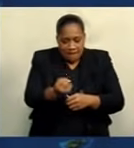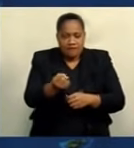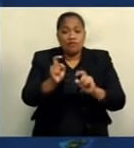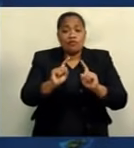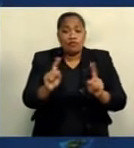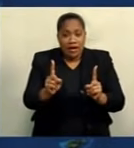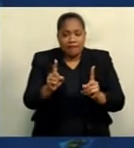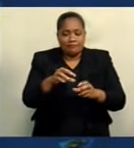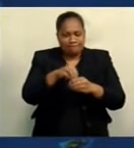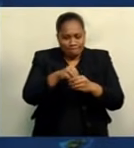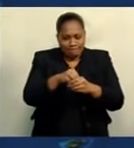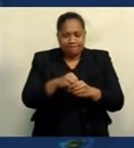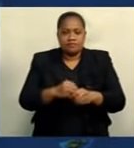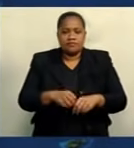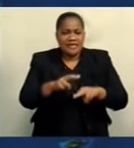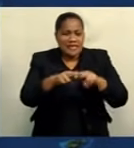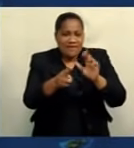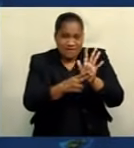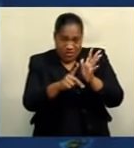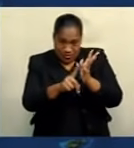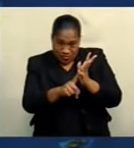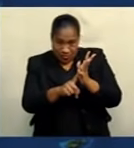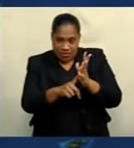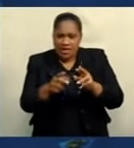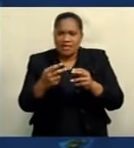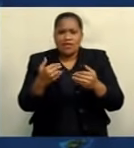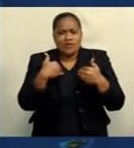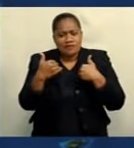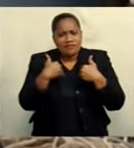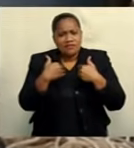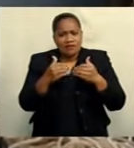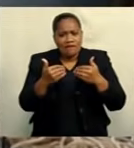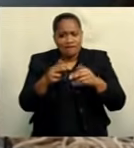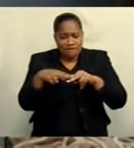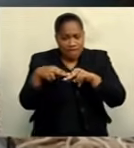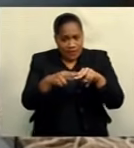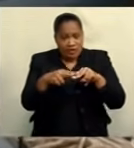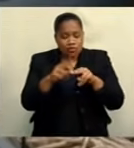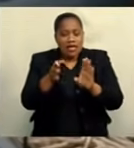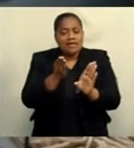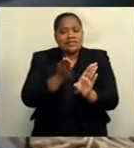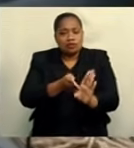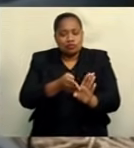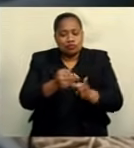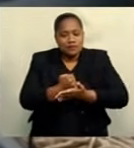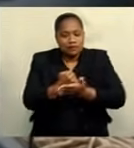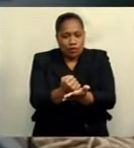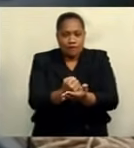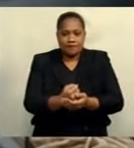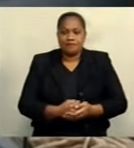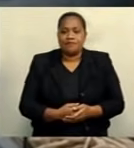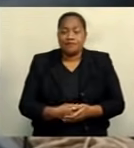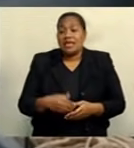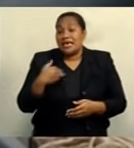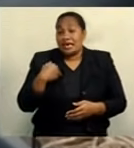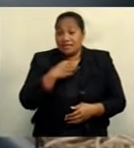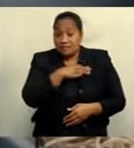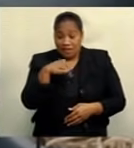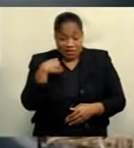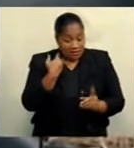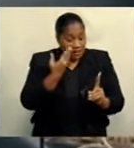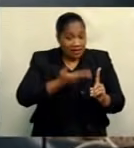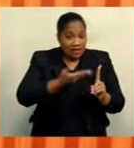through FNU and University of Fiji psychosocial support. Health Minister Dr. Feremi Wanganembete says villagers have seen the